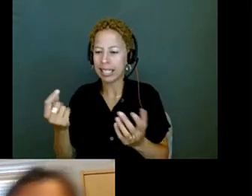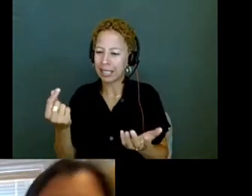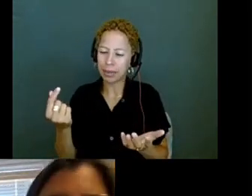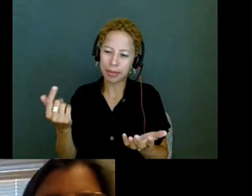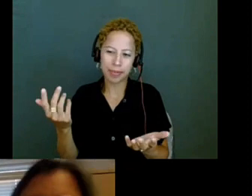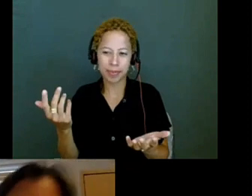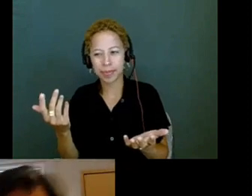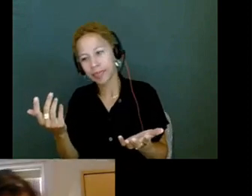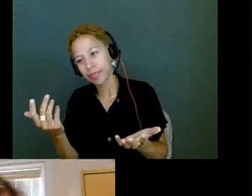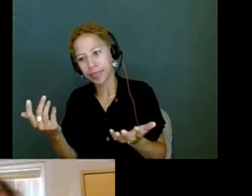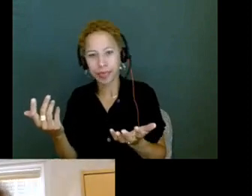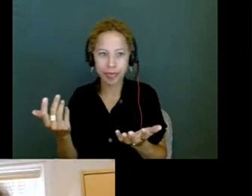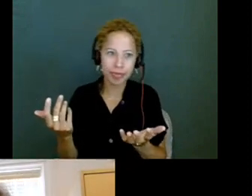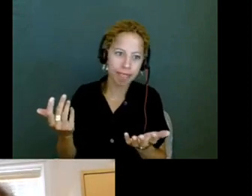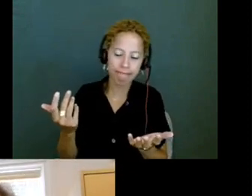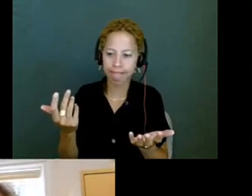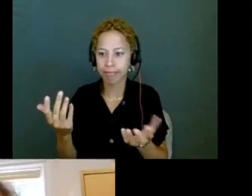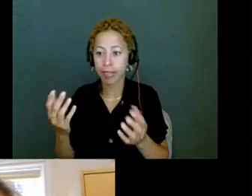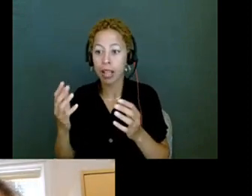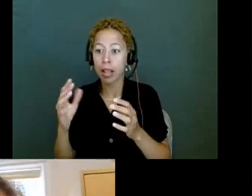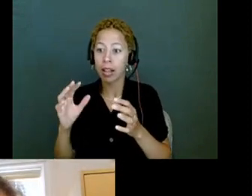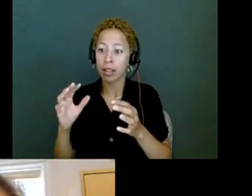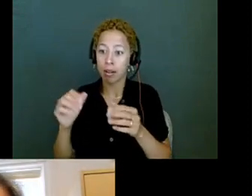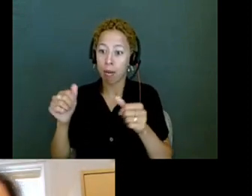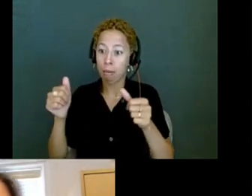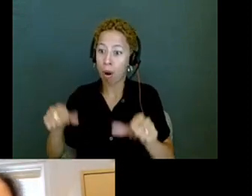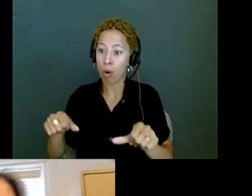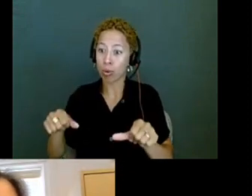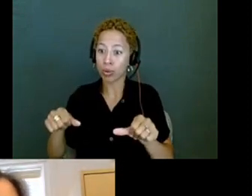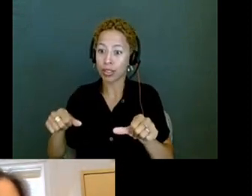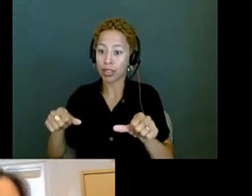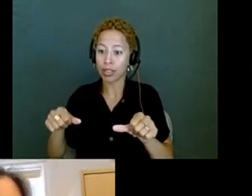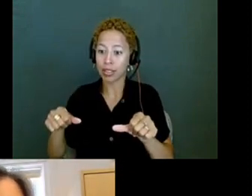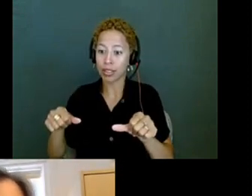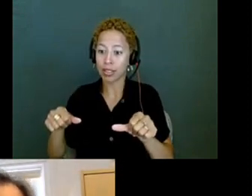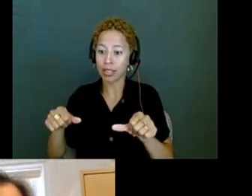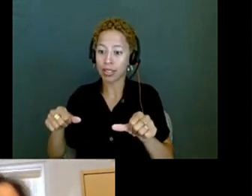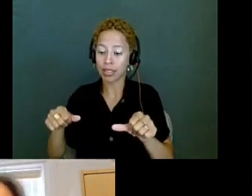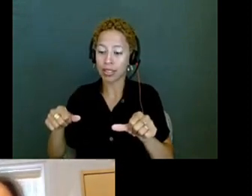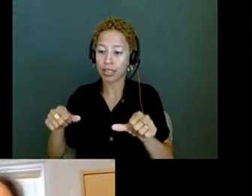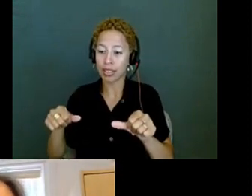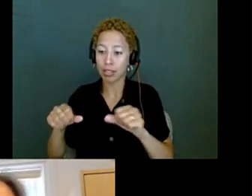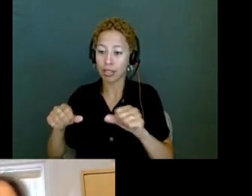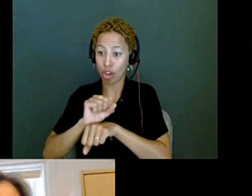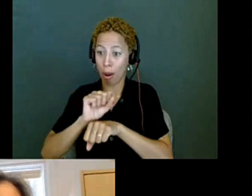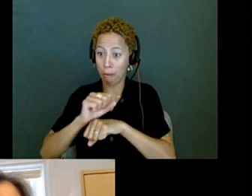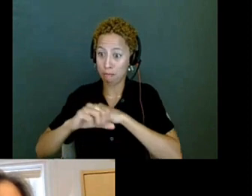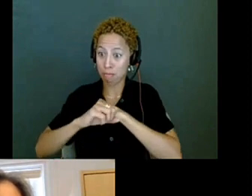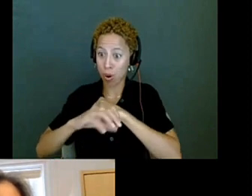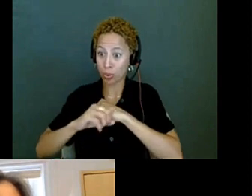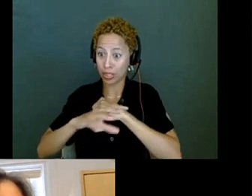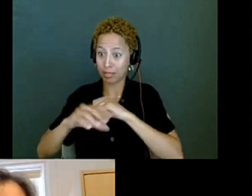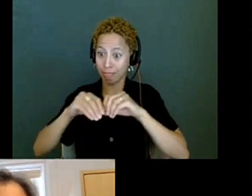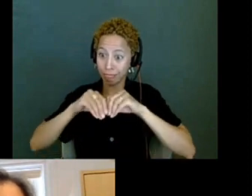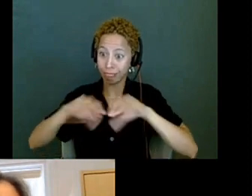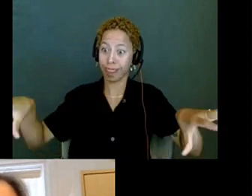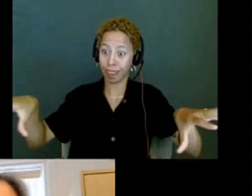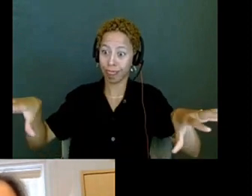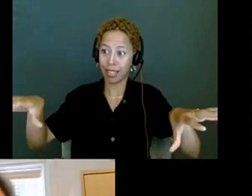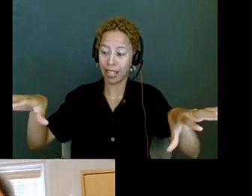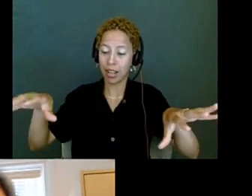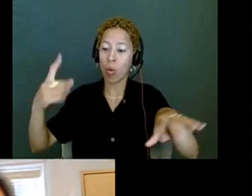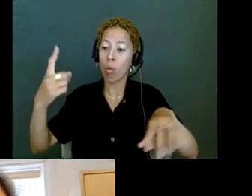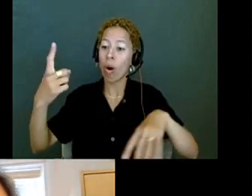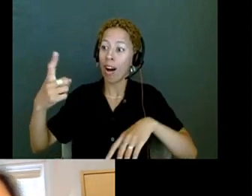might have wanted it to. We actually had a unicorn apply to be a tutor with us. And that was when we decided we maybe didn't want to use